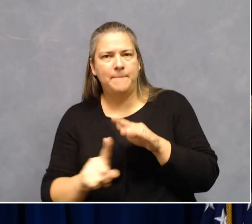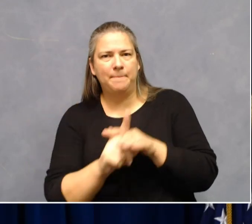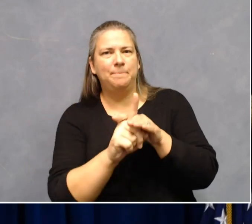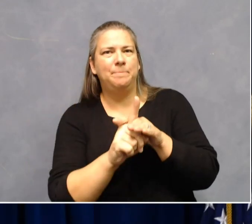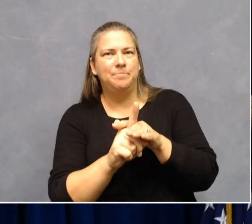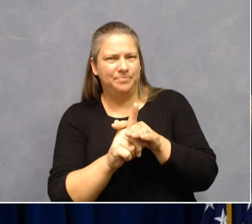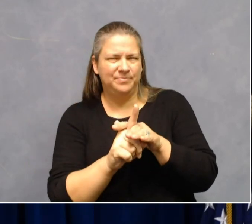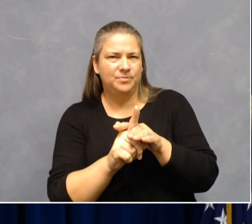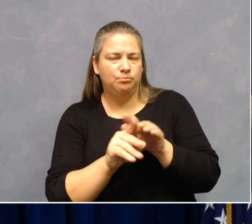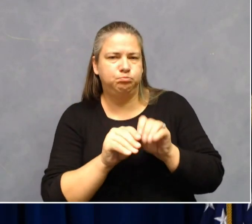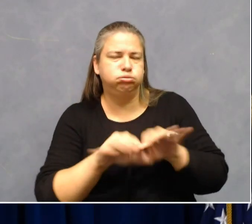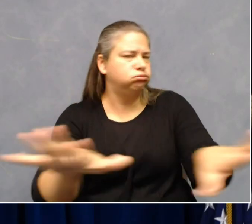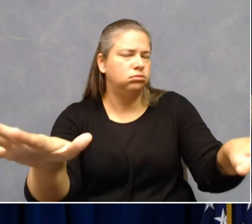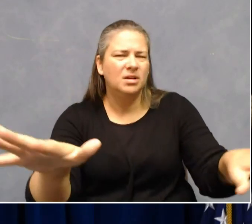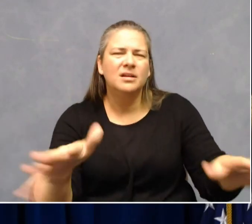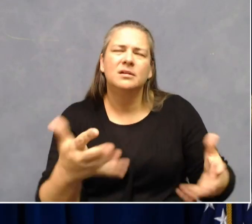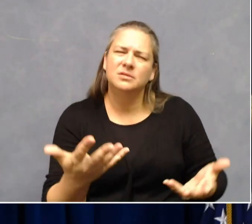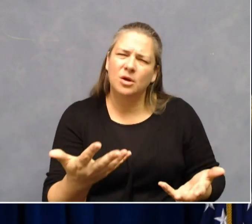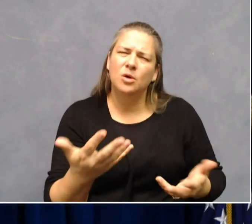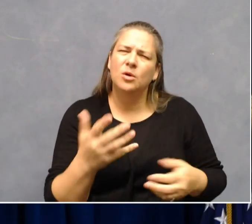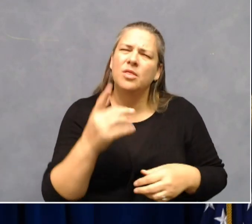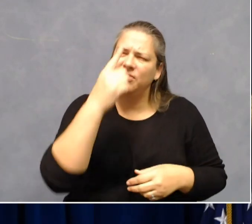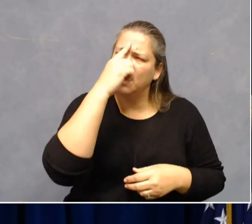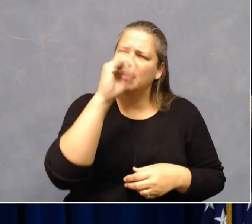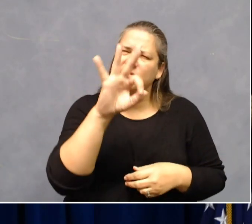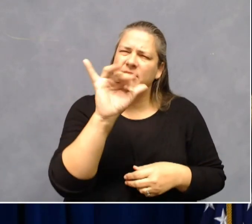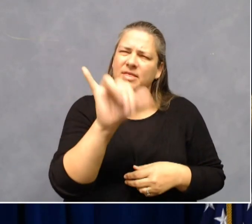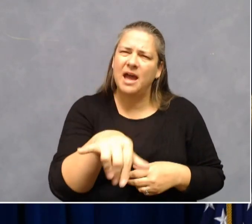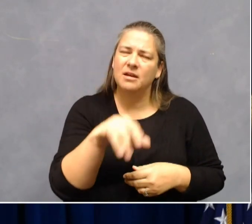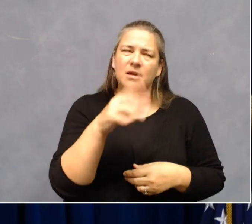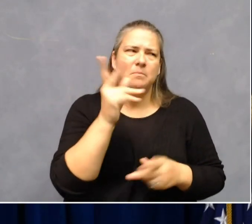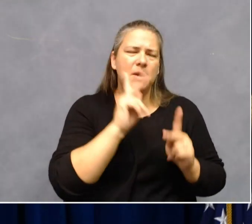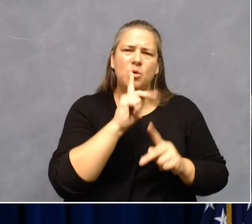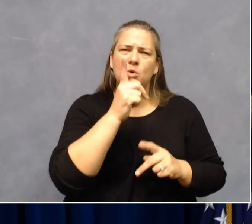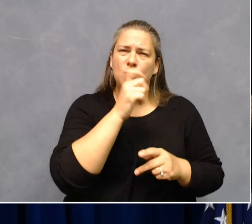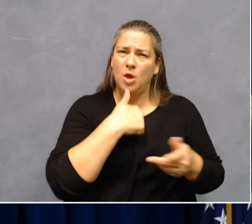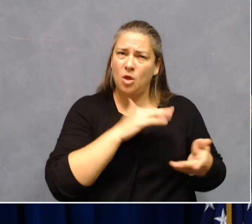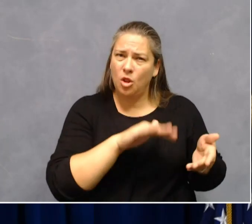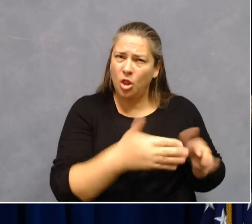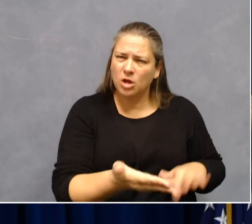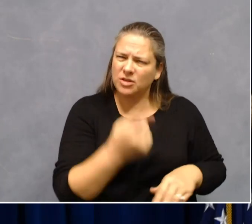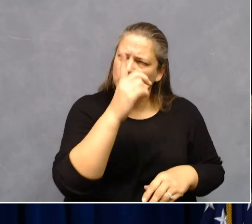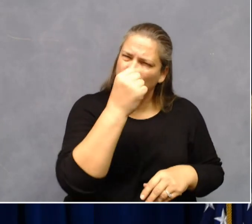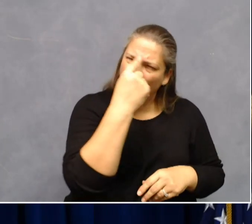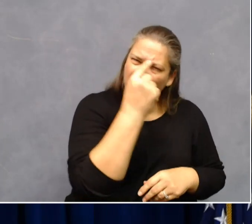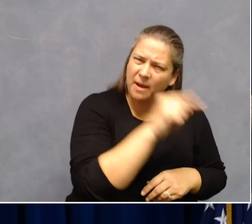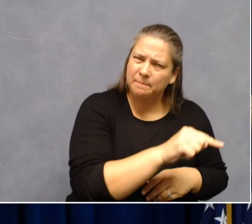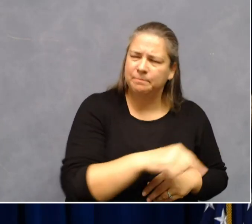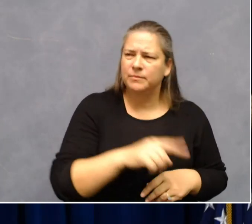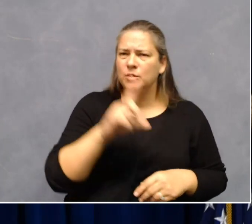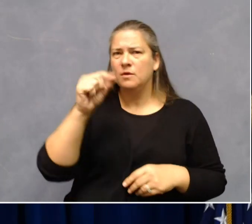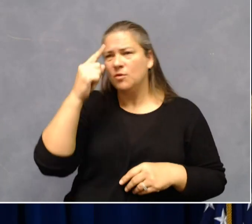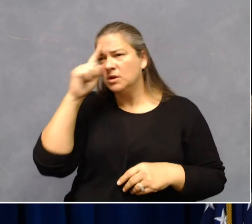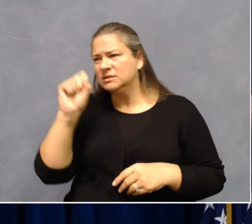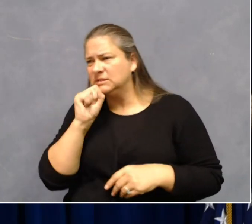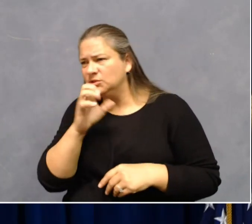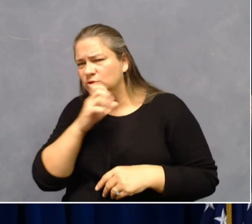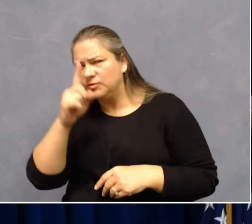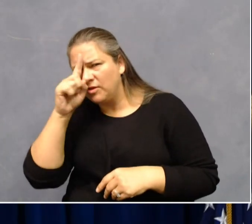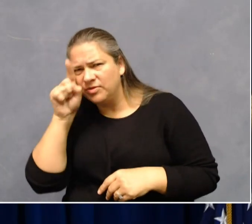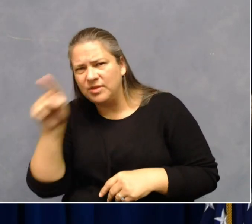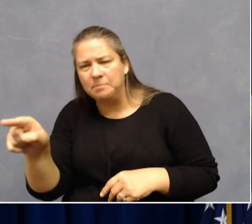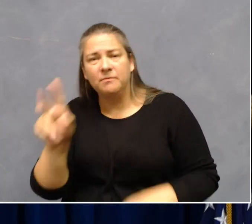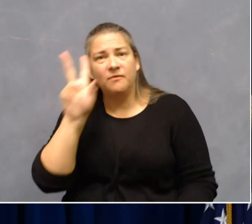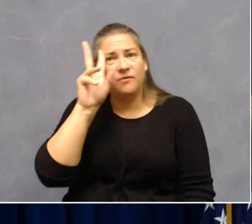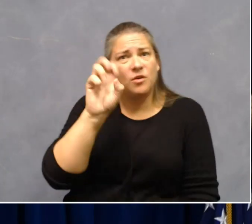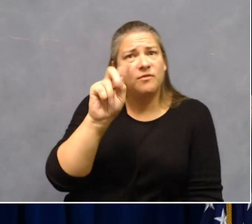it for those we've lost. Do it for your faith and values. Do it for our seniors. Do it for our veterans. Just follow